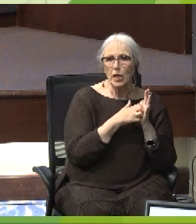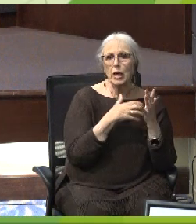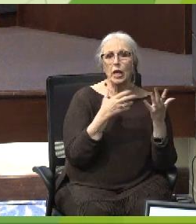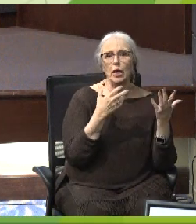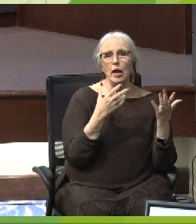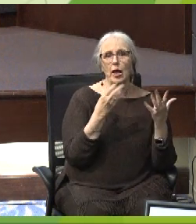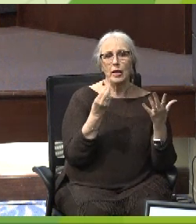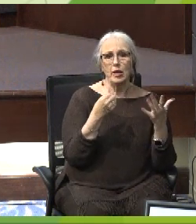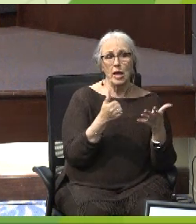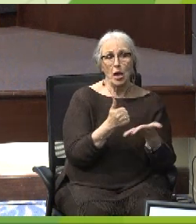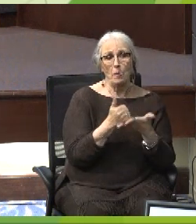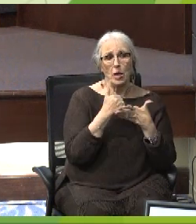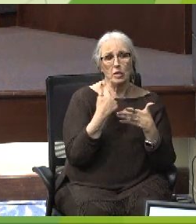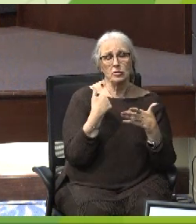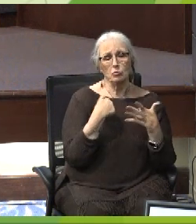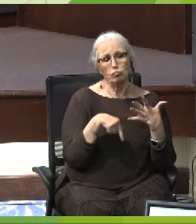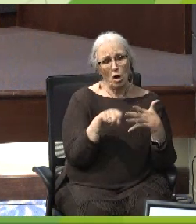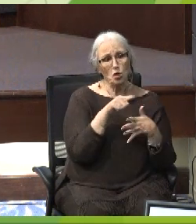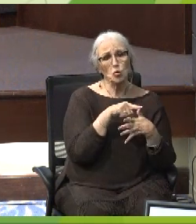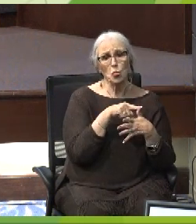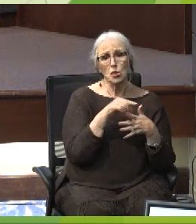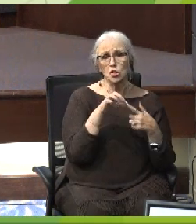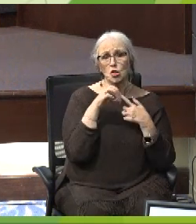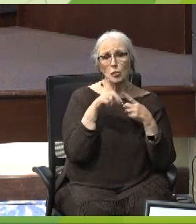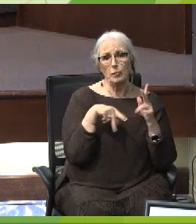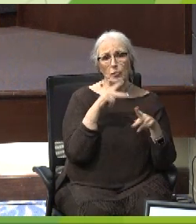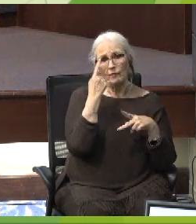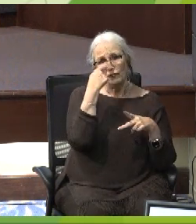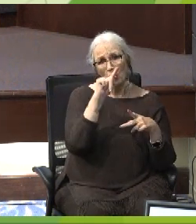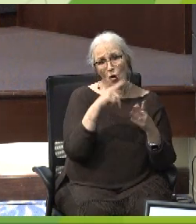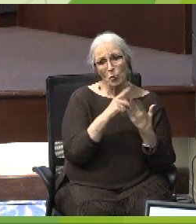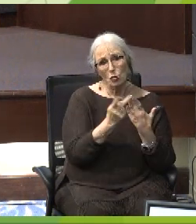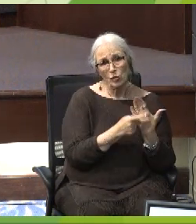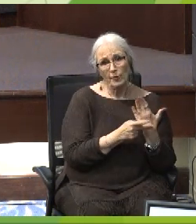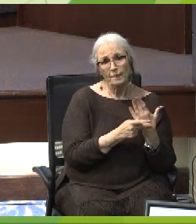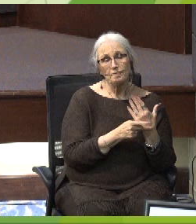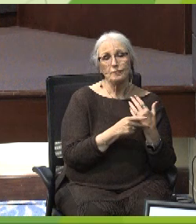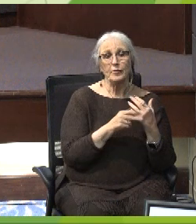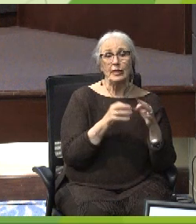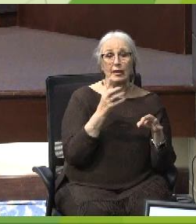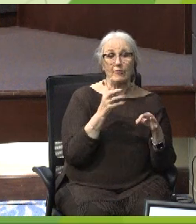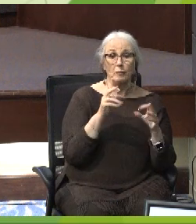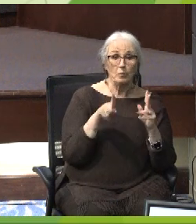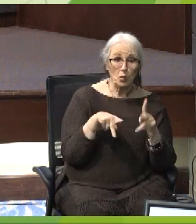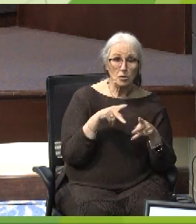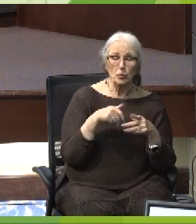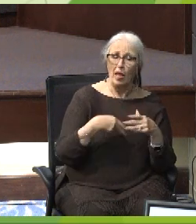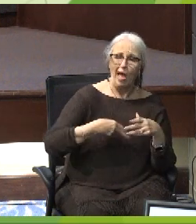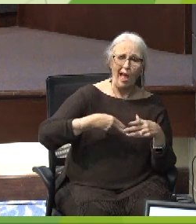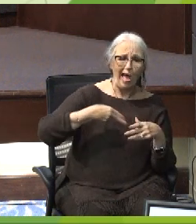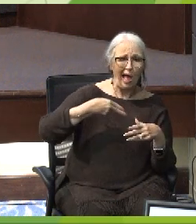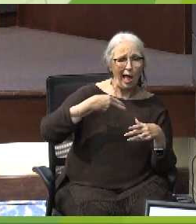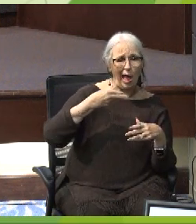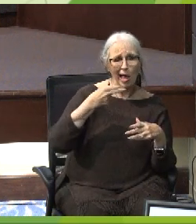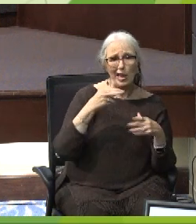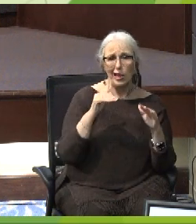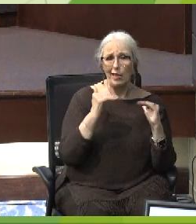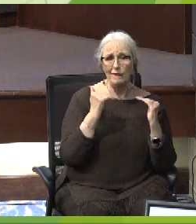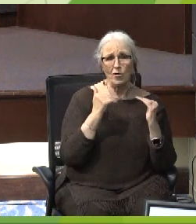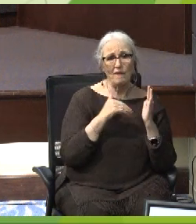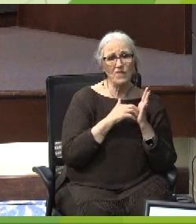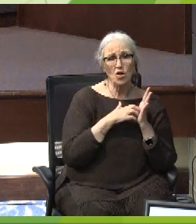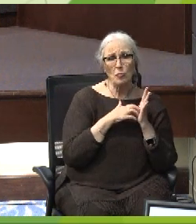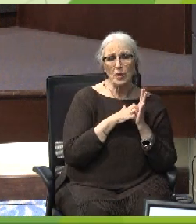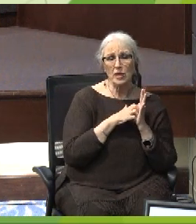to prioritize certain individuals for our programs. So a person with very high vulnerability would be referred to